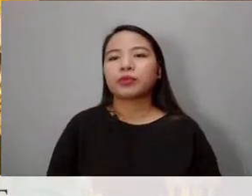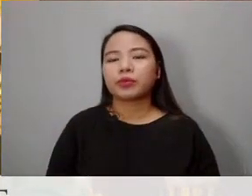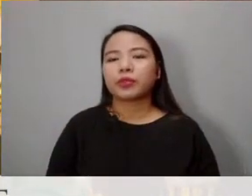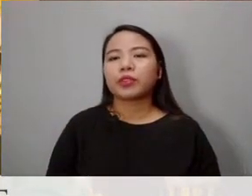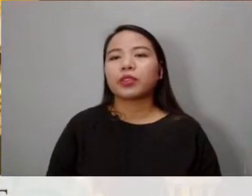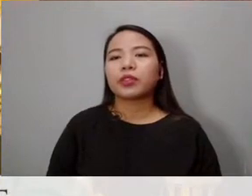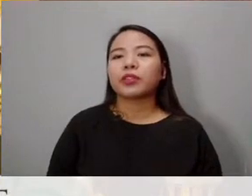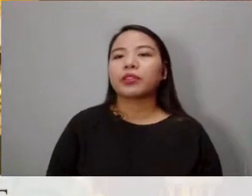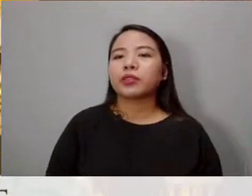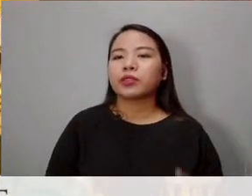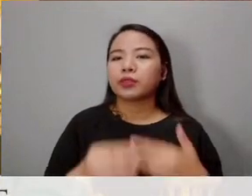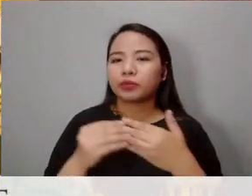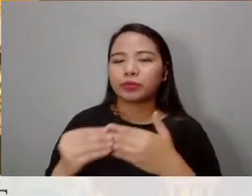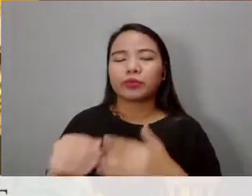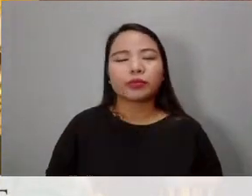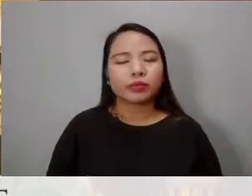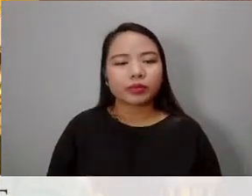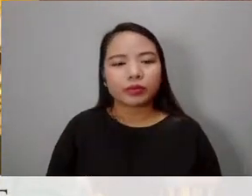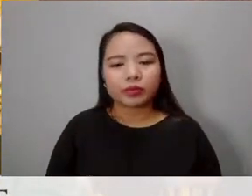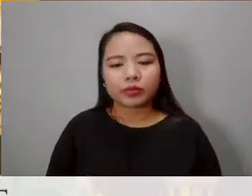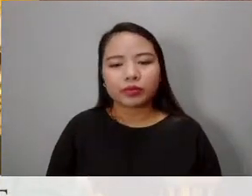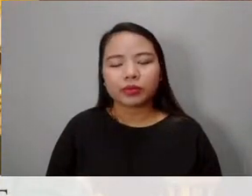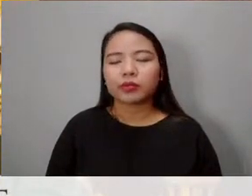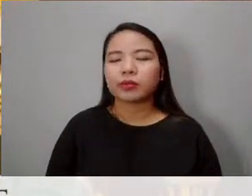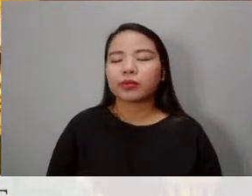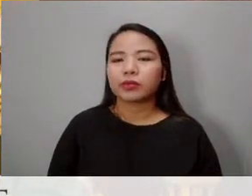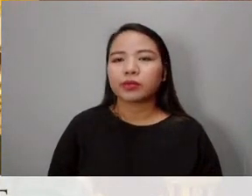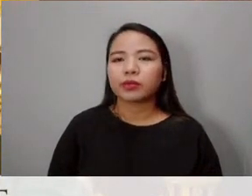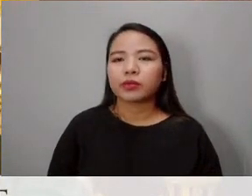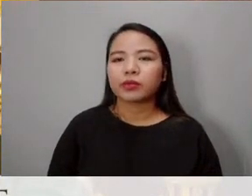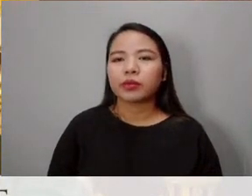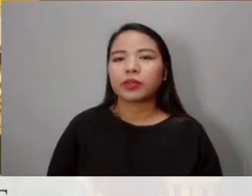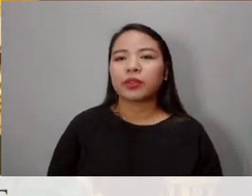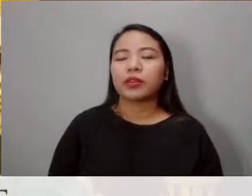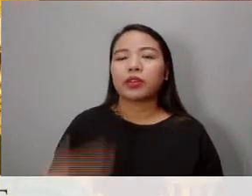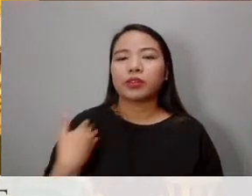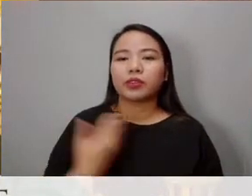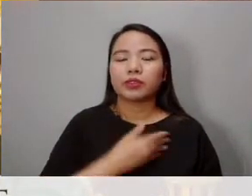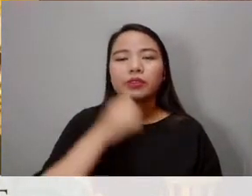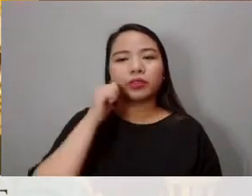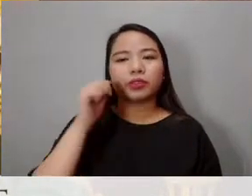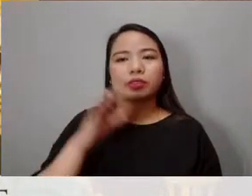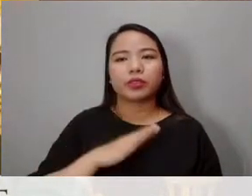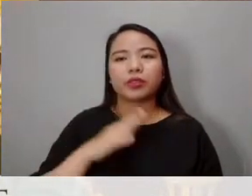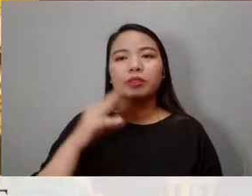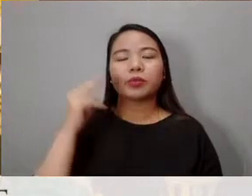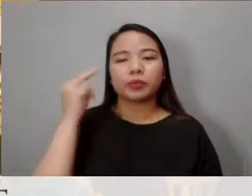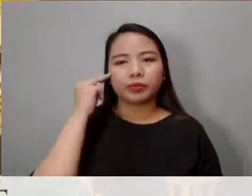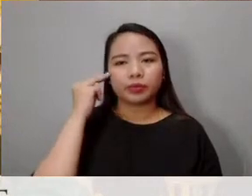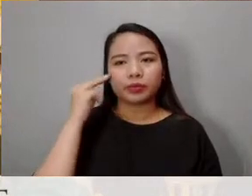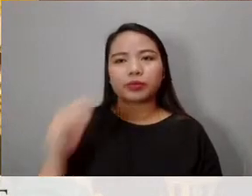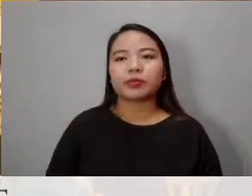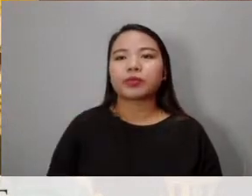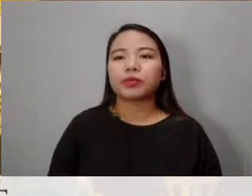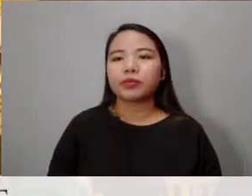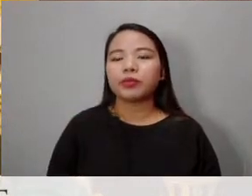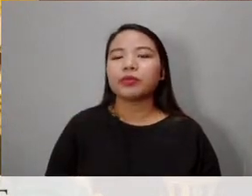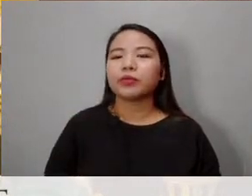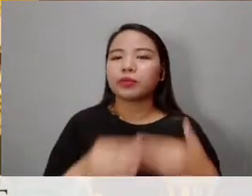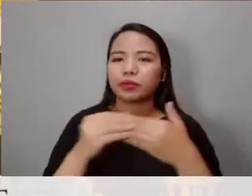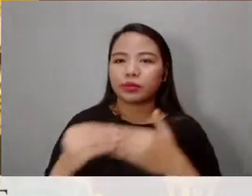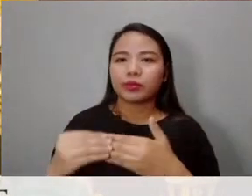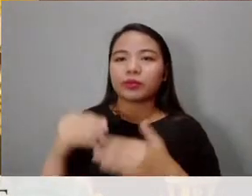Africa, and the monks of Our Lady of Montserrat, Spain, led by Abbot Joseph